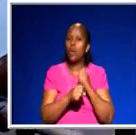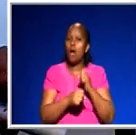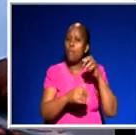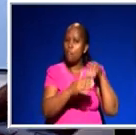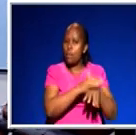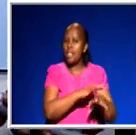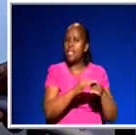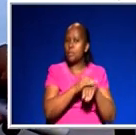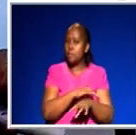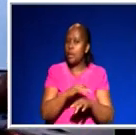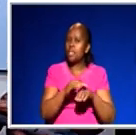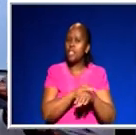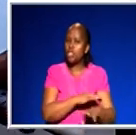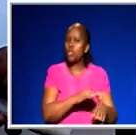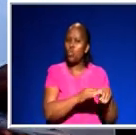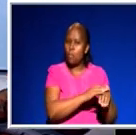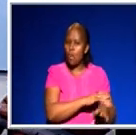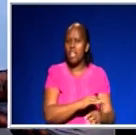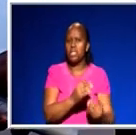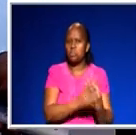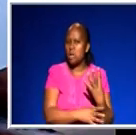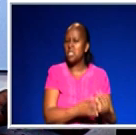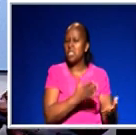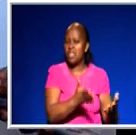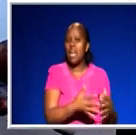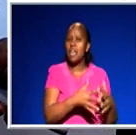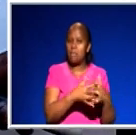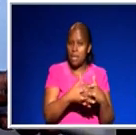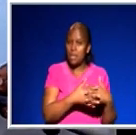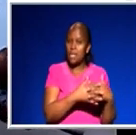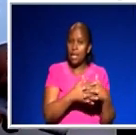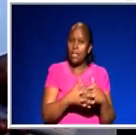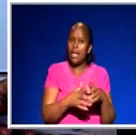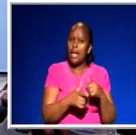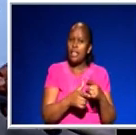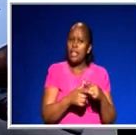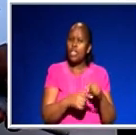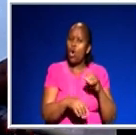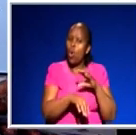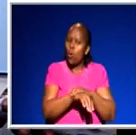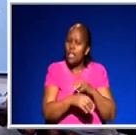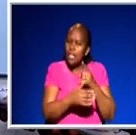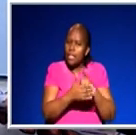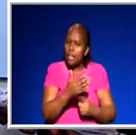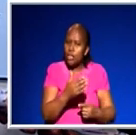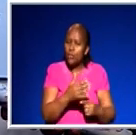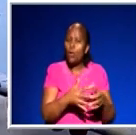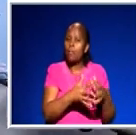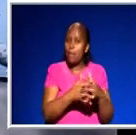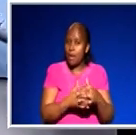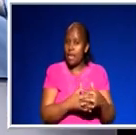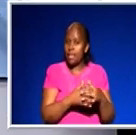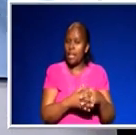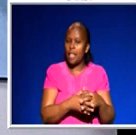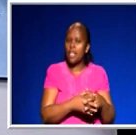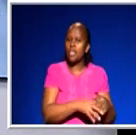plantations, the Europeans used to have plantations here in America. And the products from this America